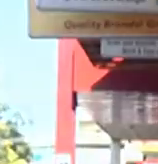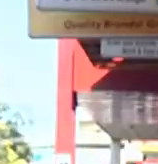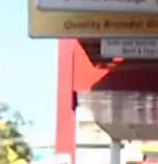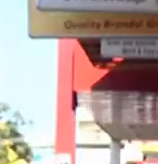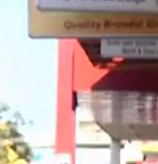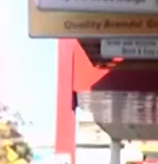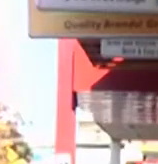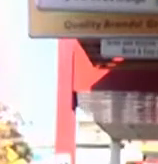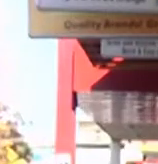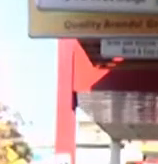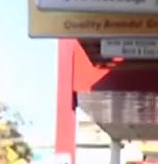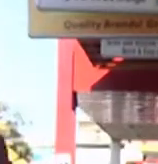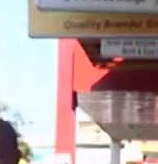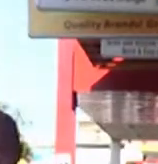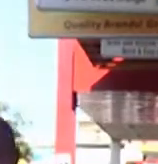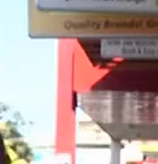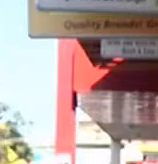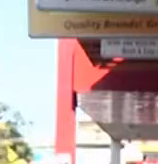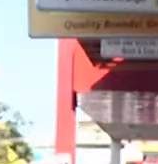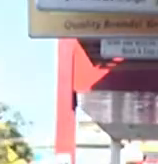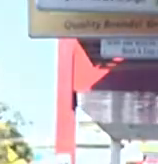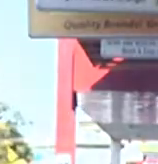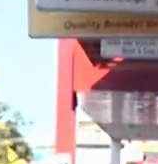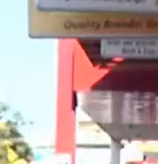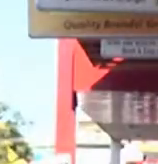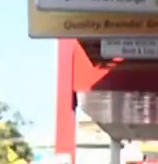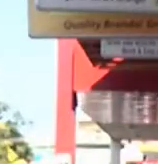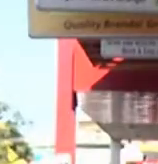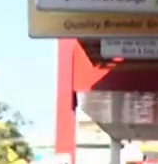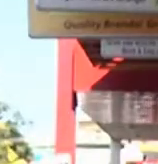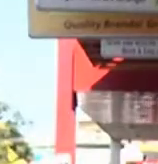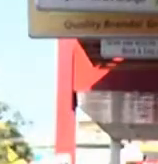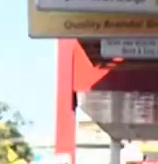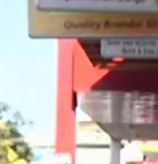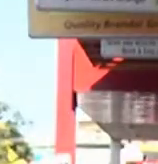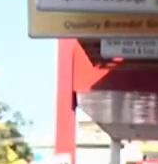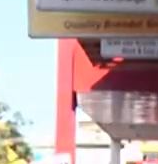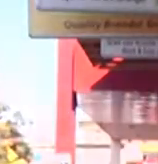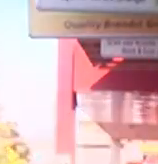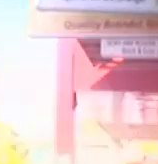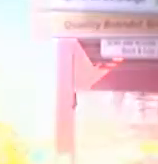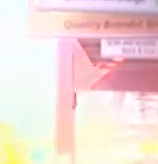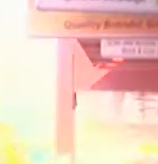Baik tu Dendi berkata tahu, Radio